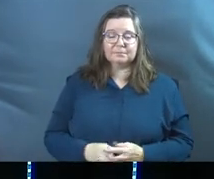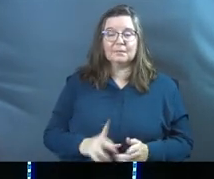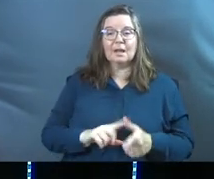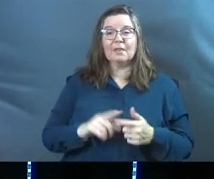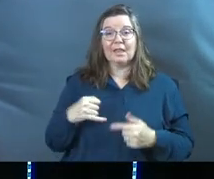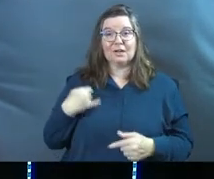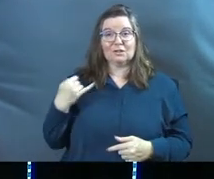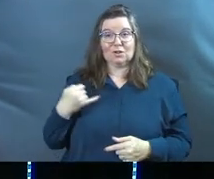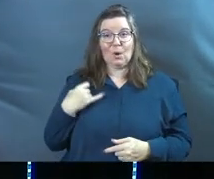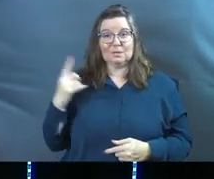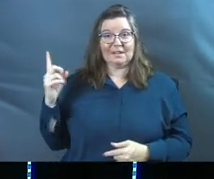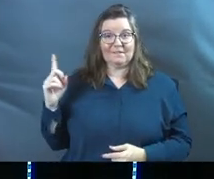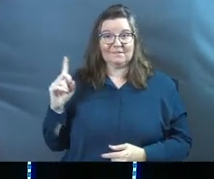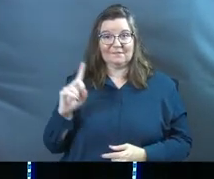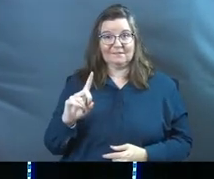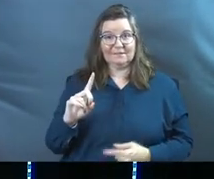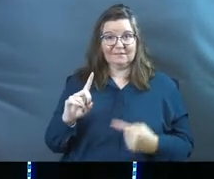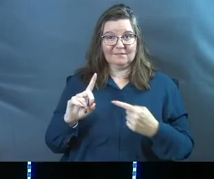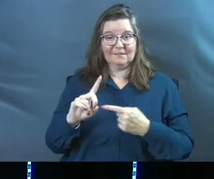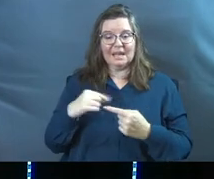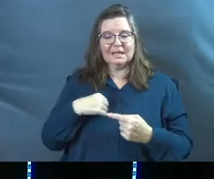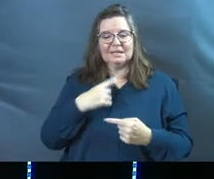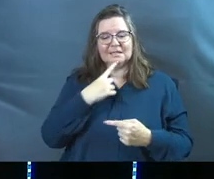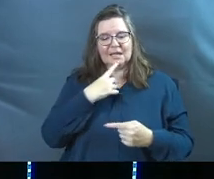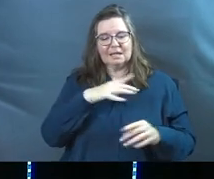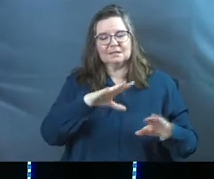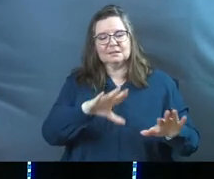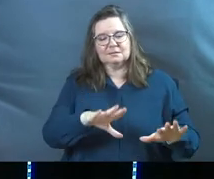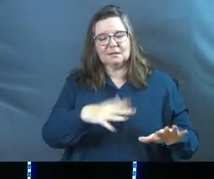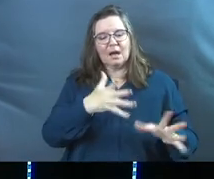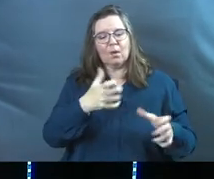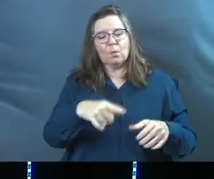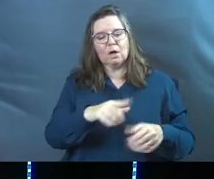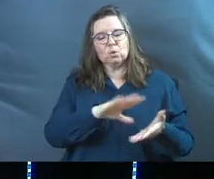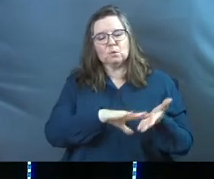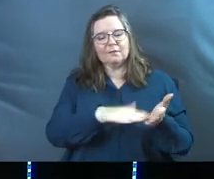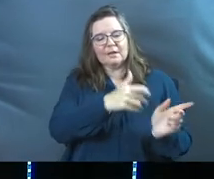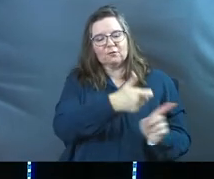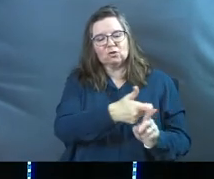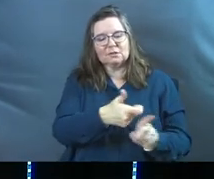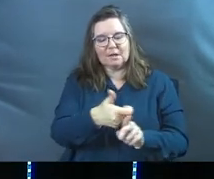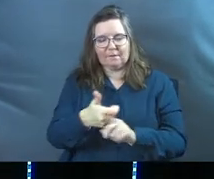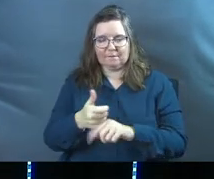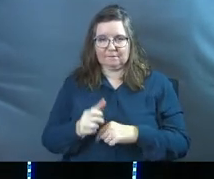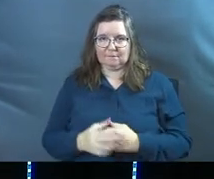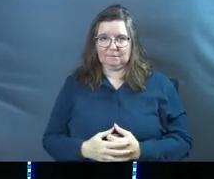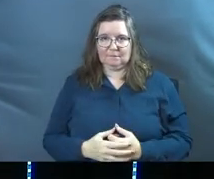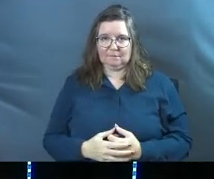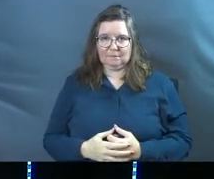And then Joseph comes in and he says, and I want you to forgive yourself.